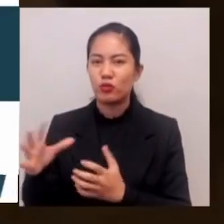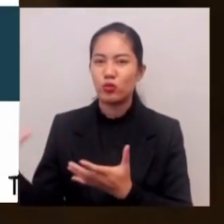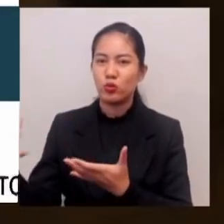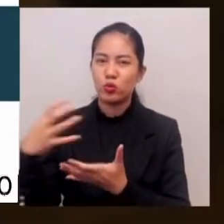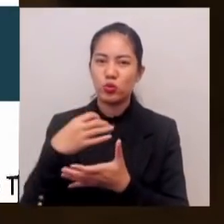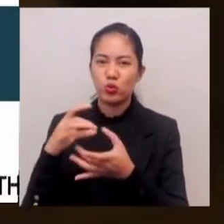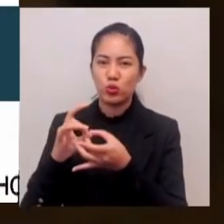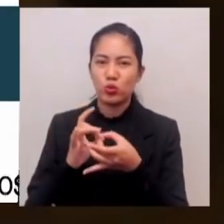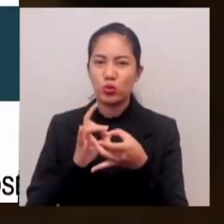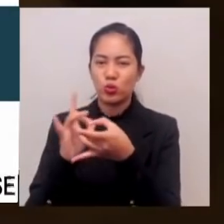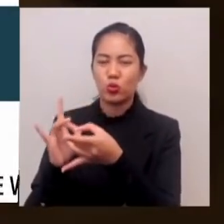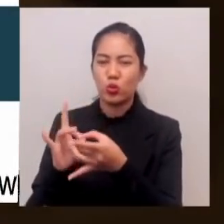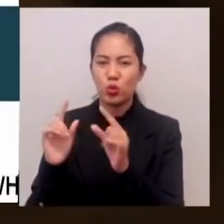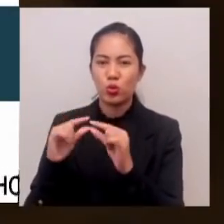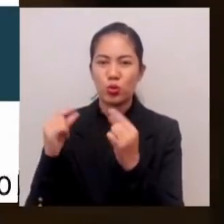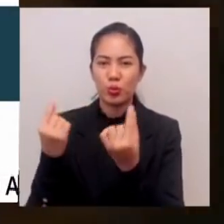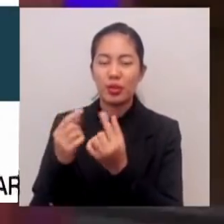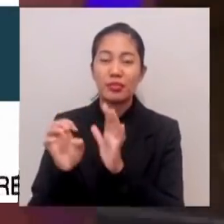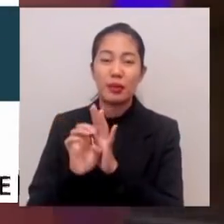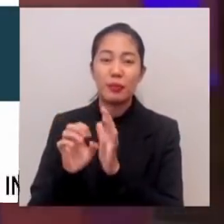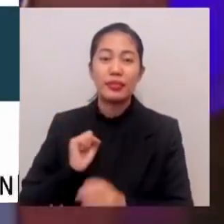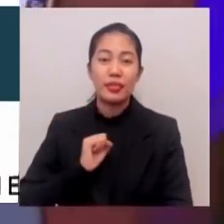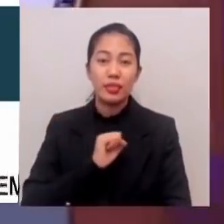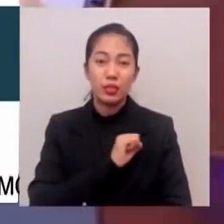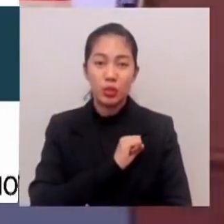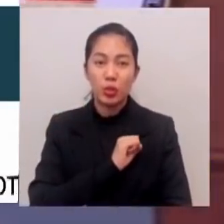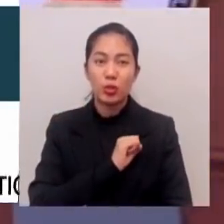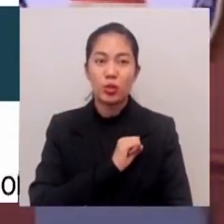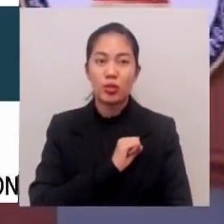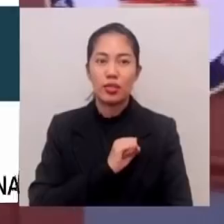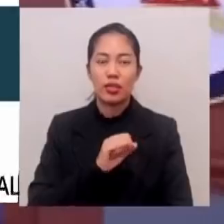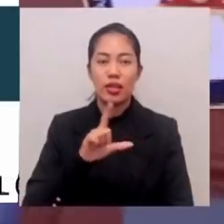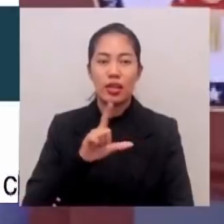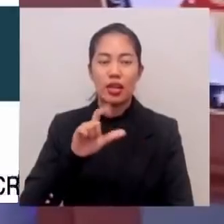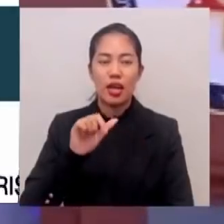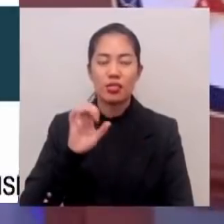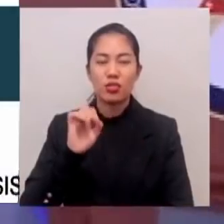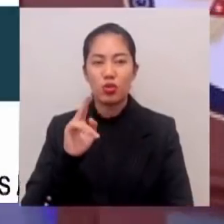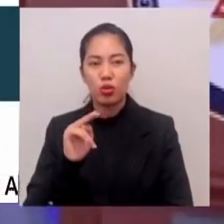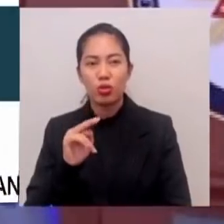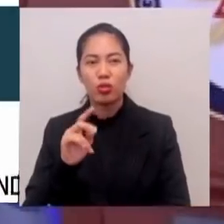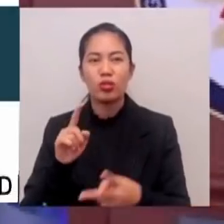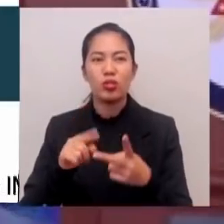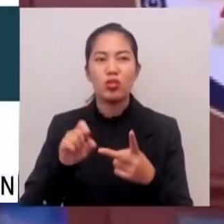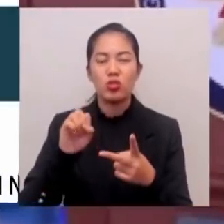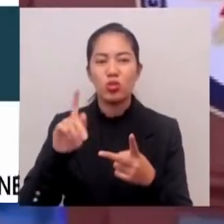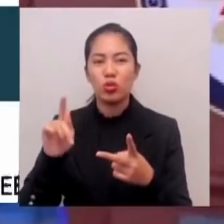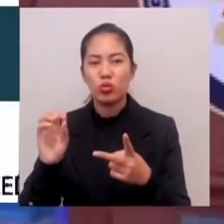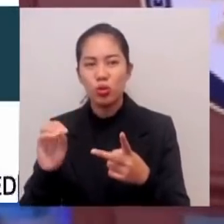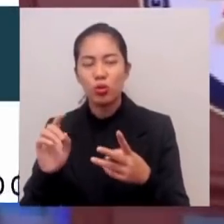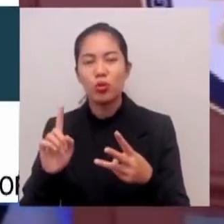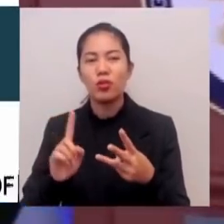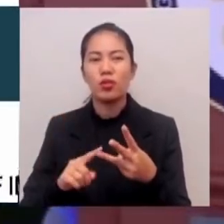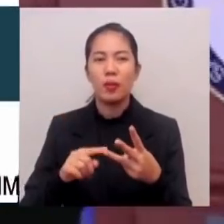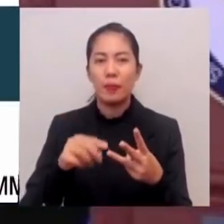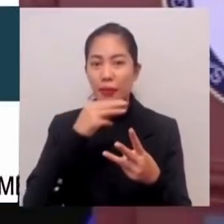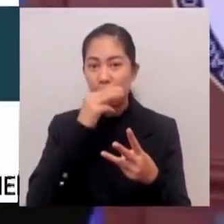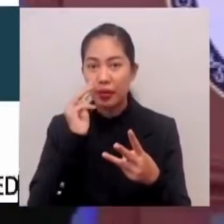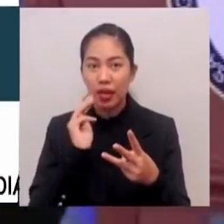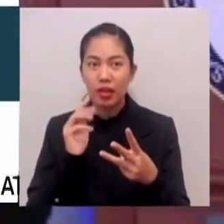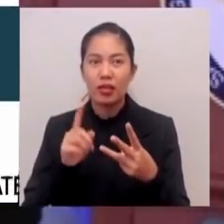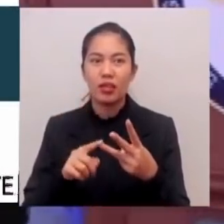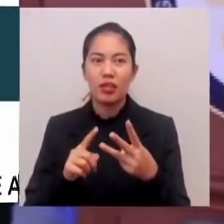group of Senator Ping and Senator Soto, Mayor Isko, no, and Senator Manny Pacquiao. They've gone through